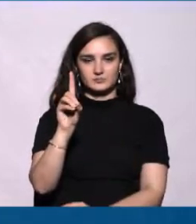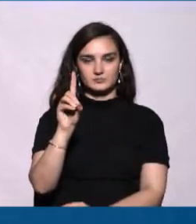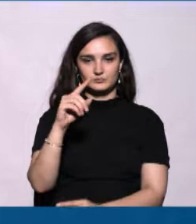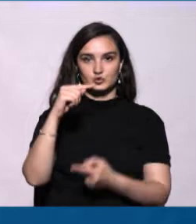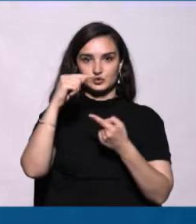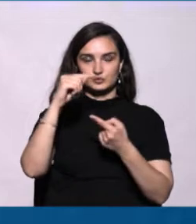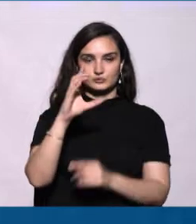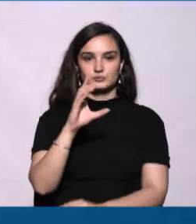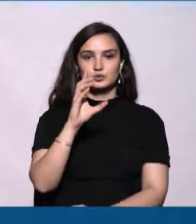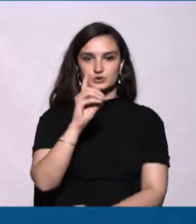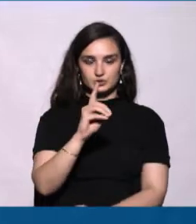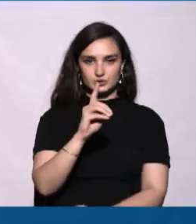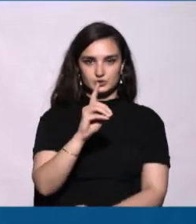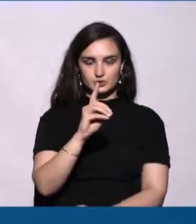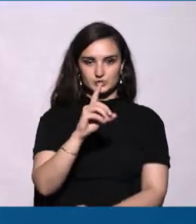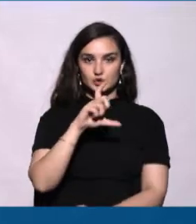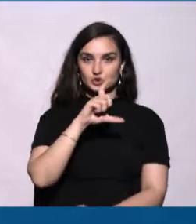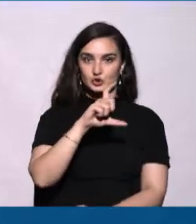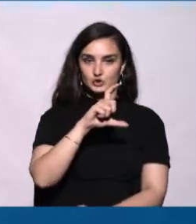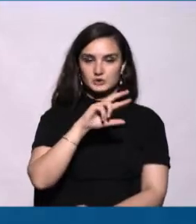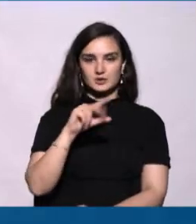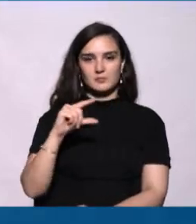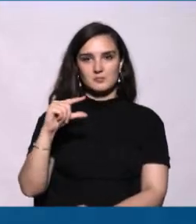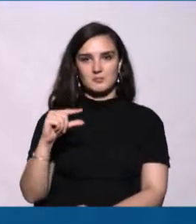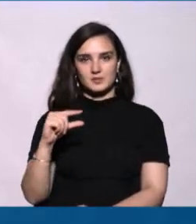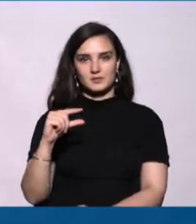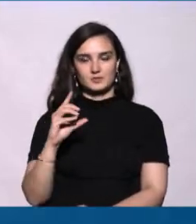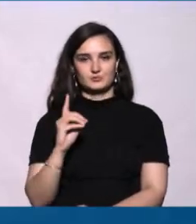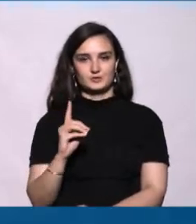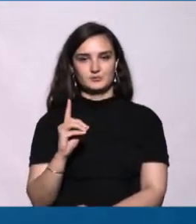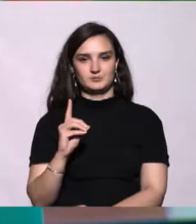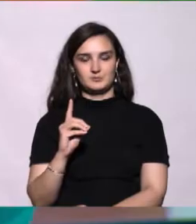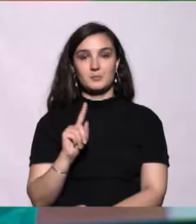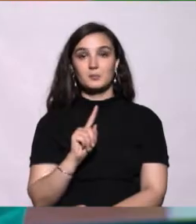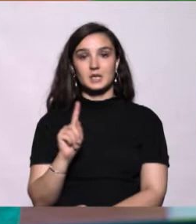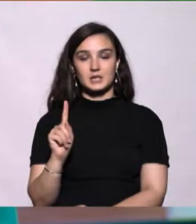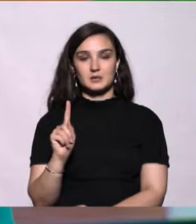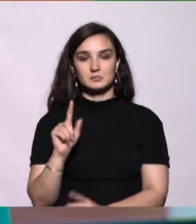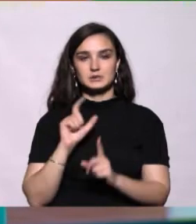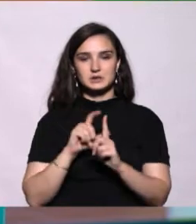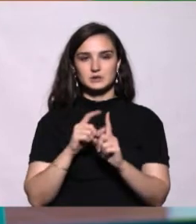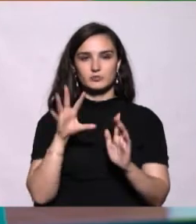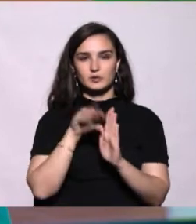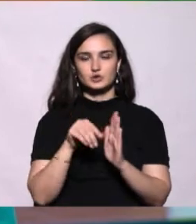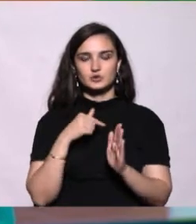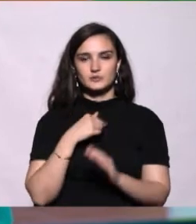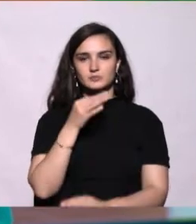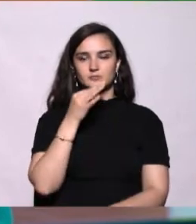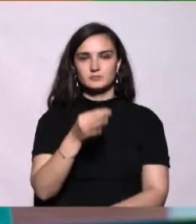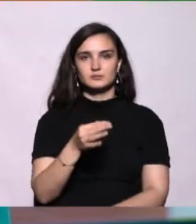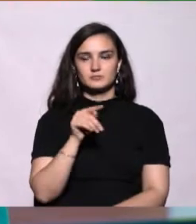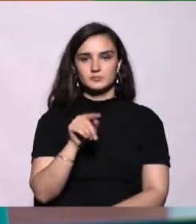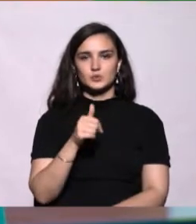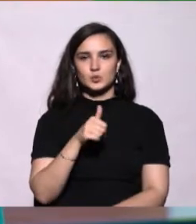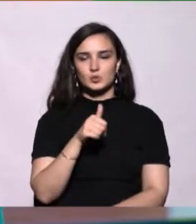D. Capital D. And small d, but in the word we pronounce this